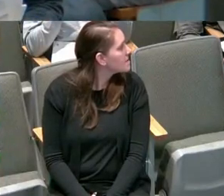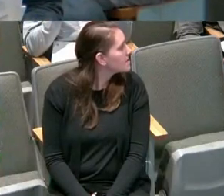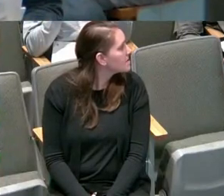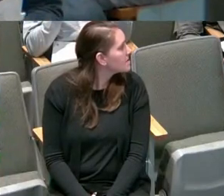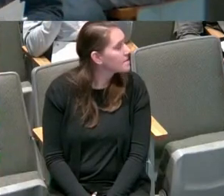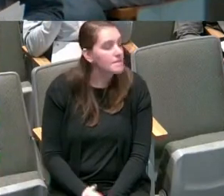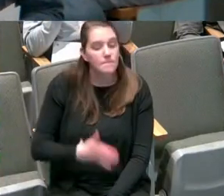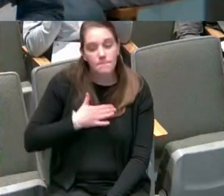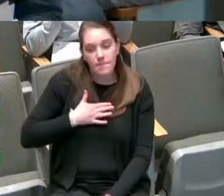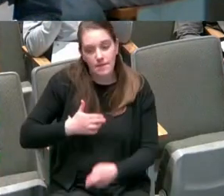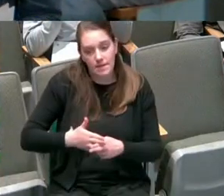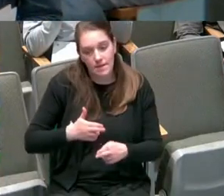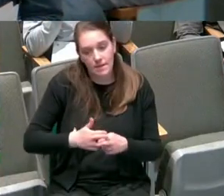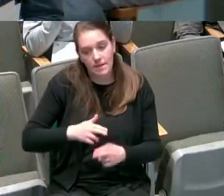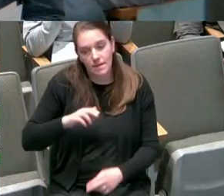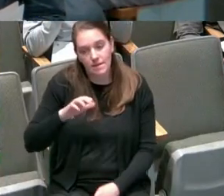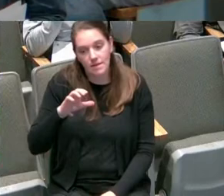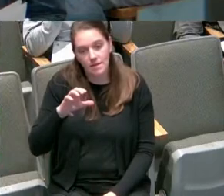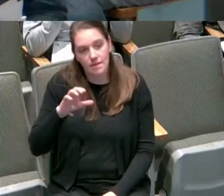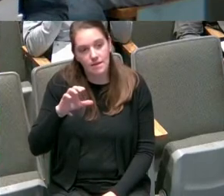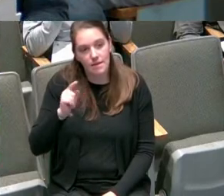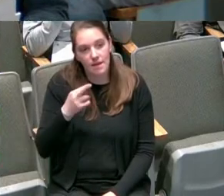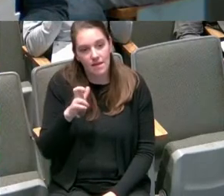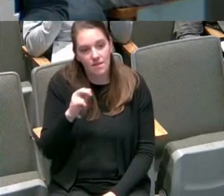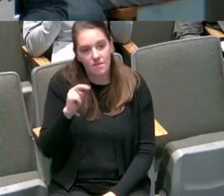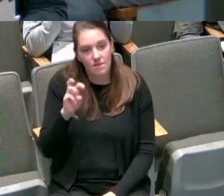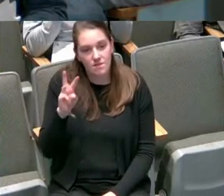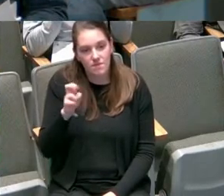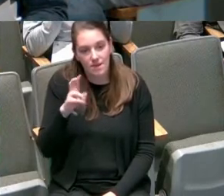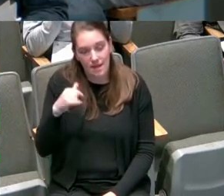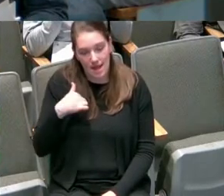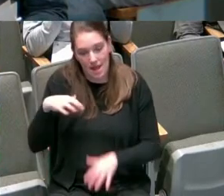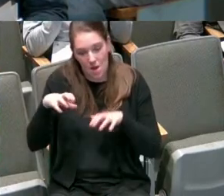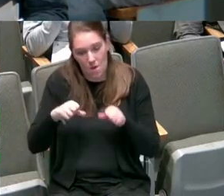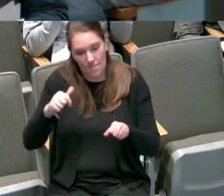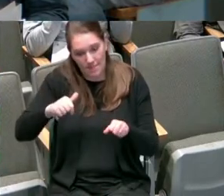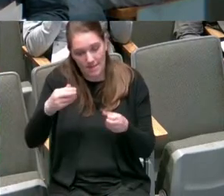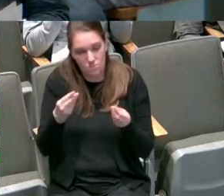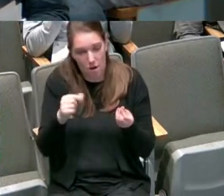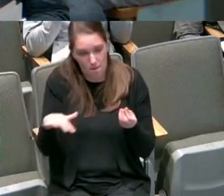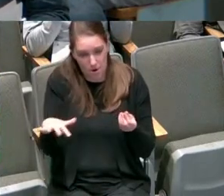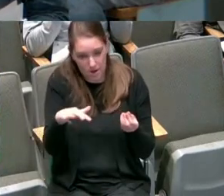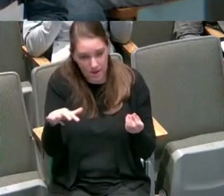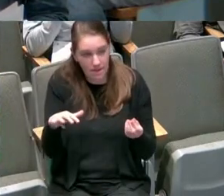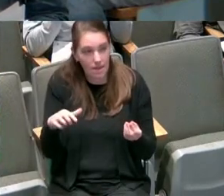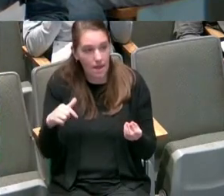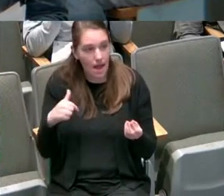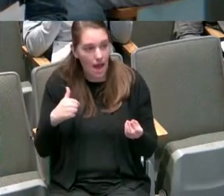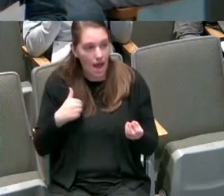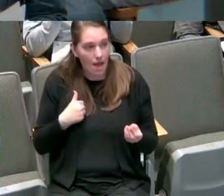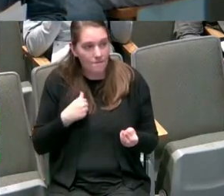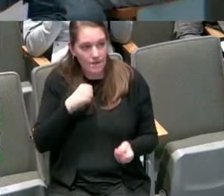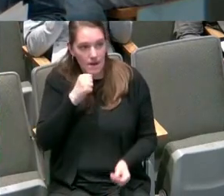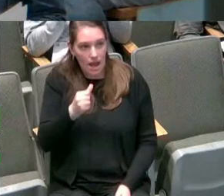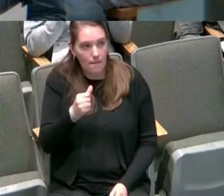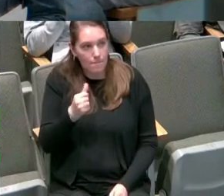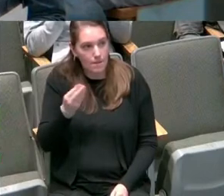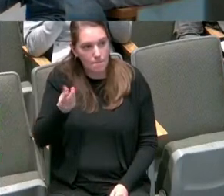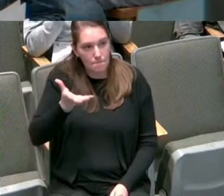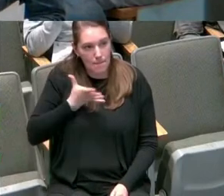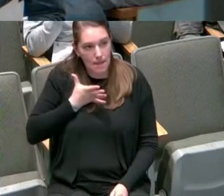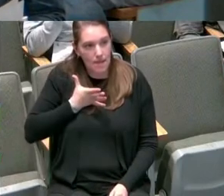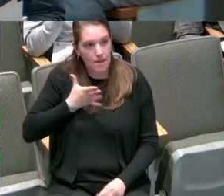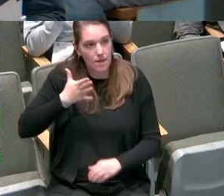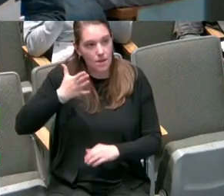so my name is Catherine Sweeney I own this property and I have not been made aware of anything to